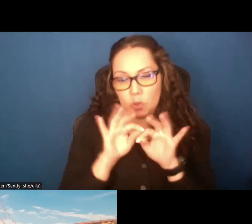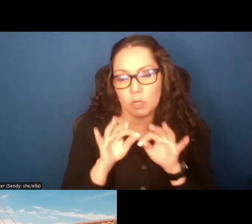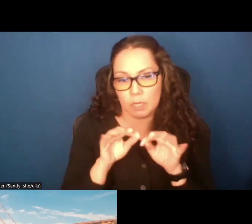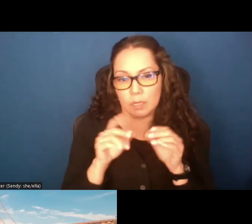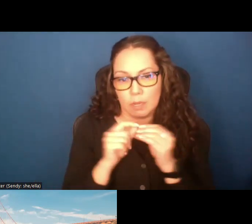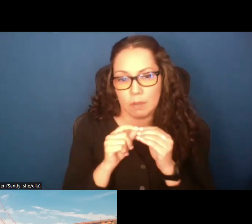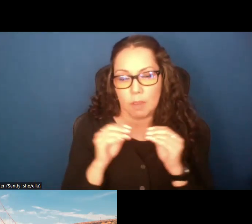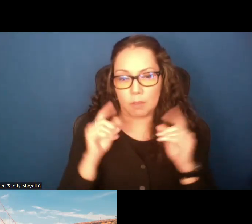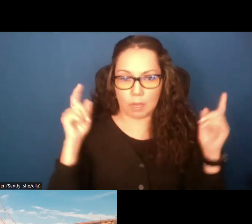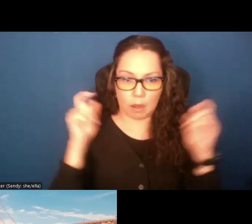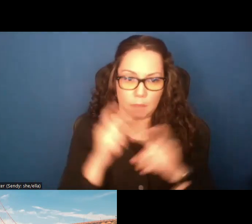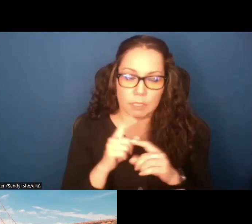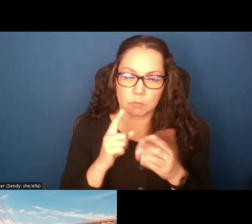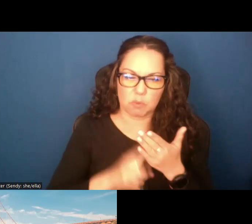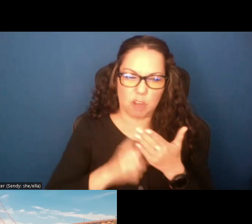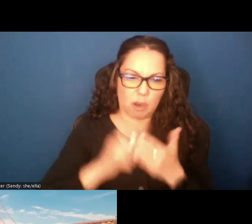about later.